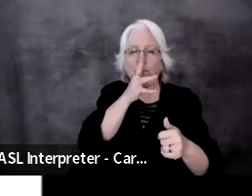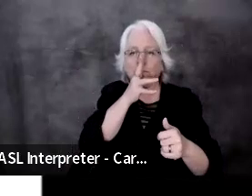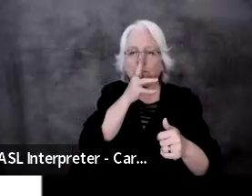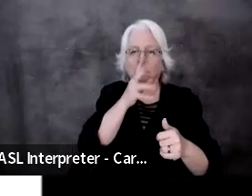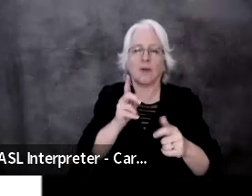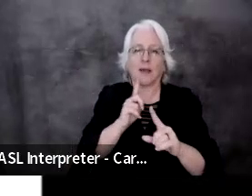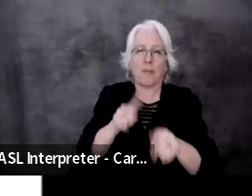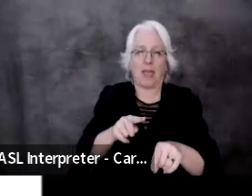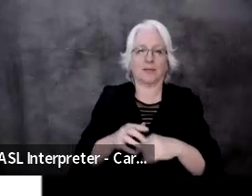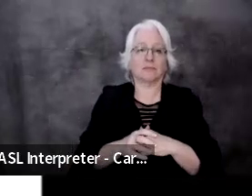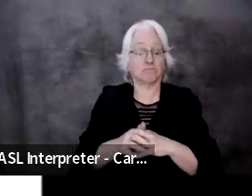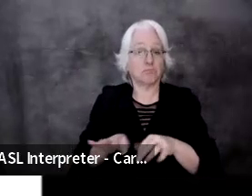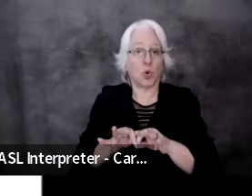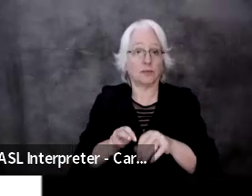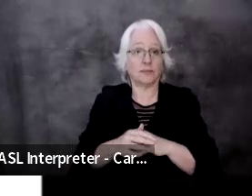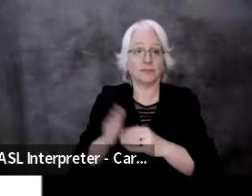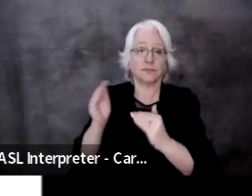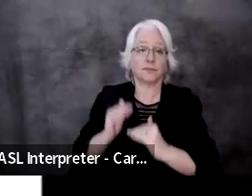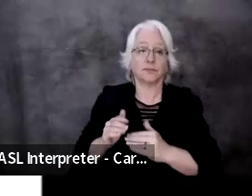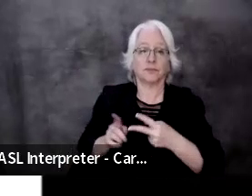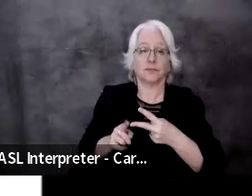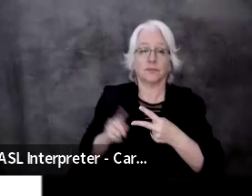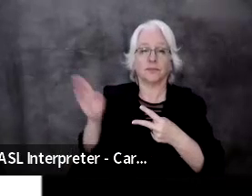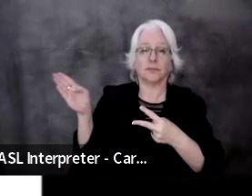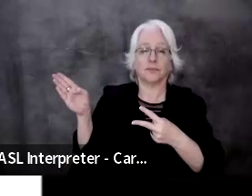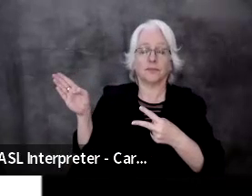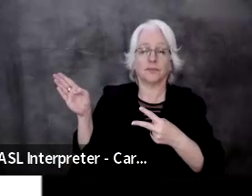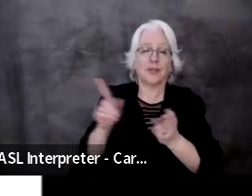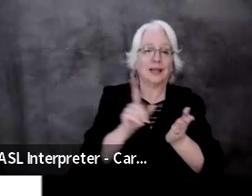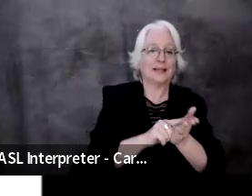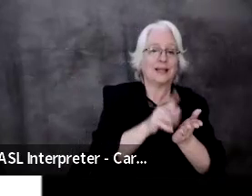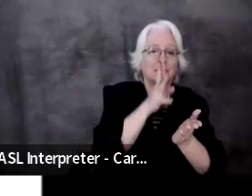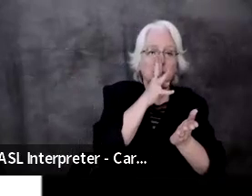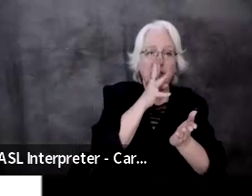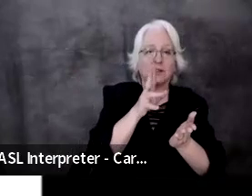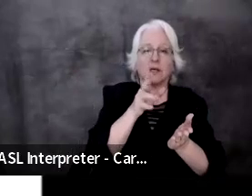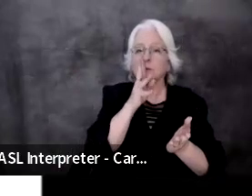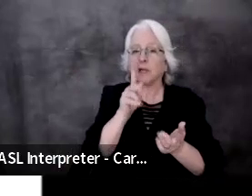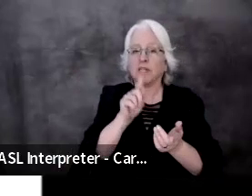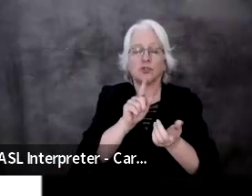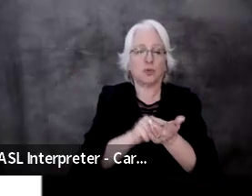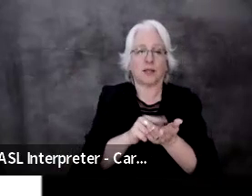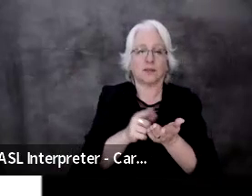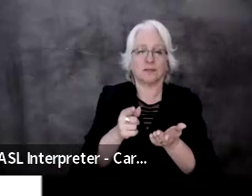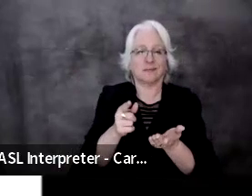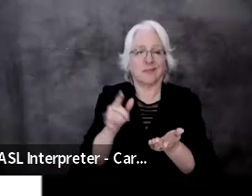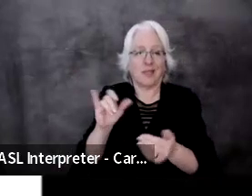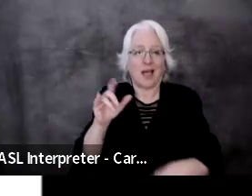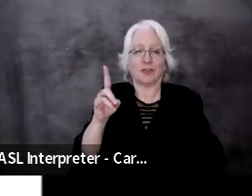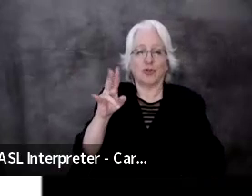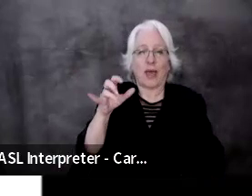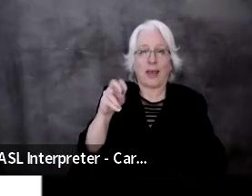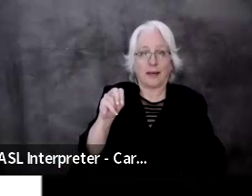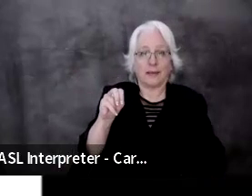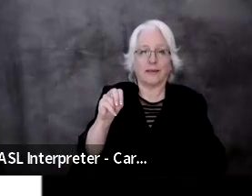very important. Text-to-speech and speech-to-text, right? Software such as Dragon Naturally Speaking assists those